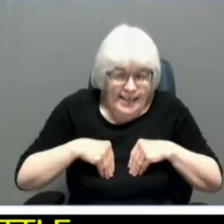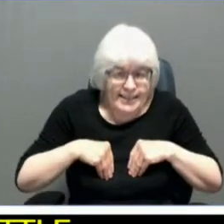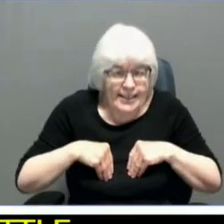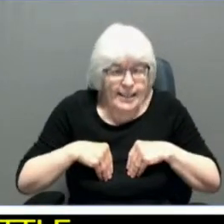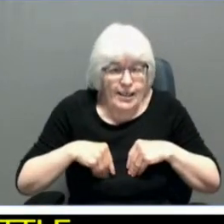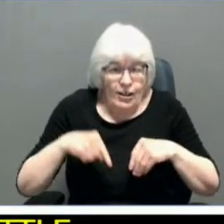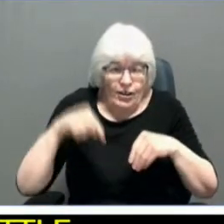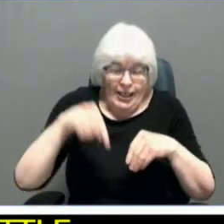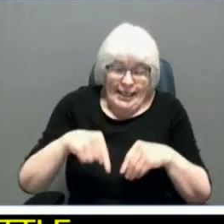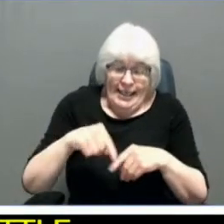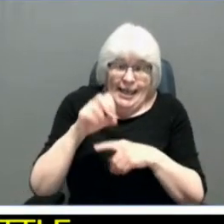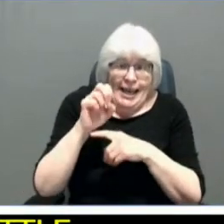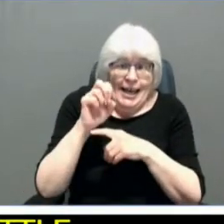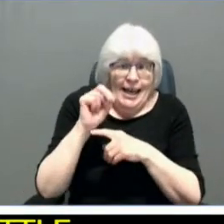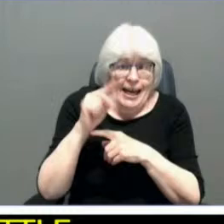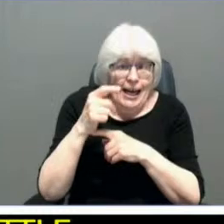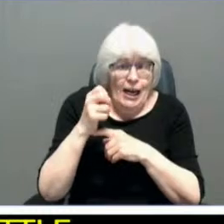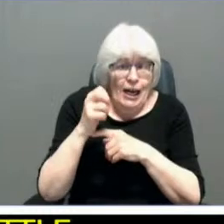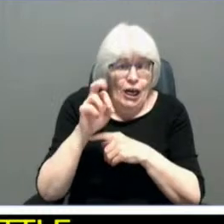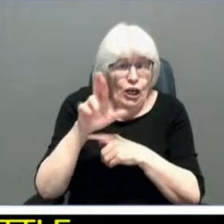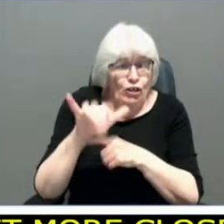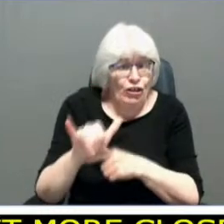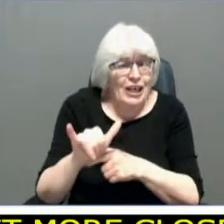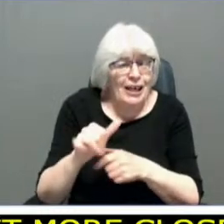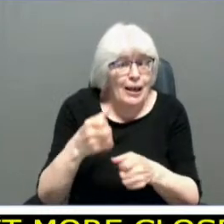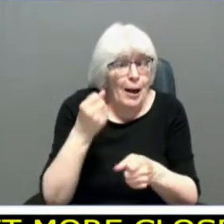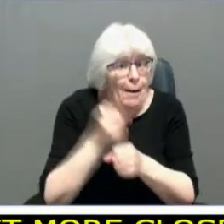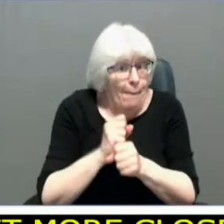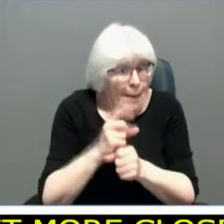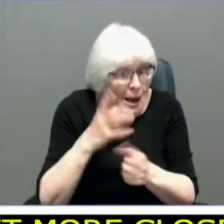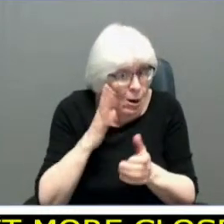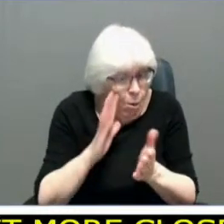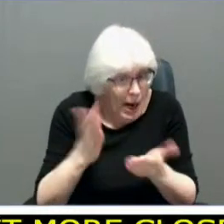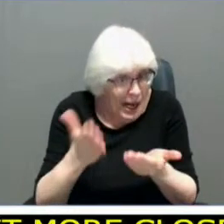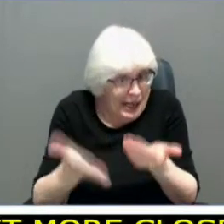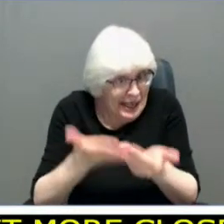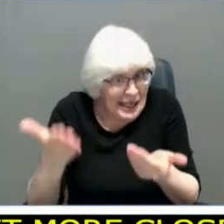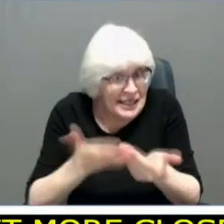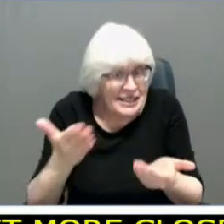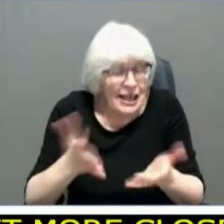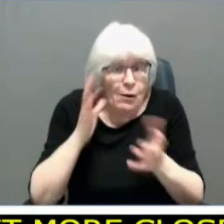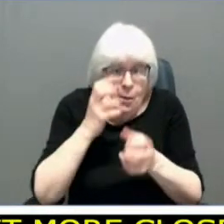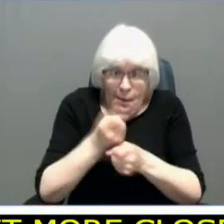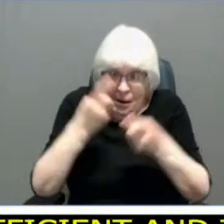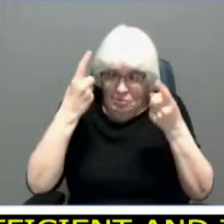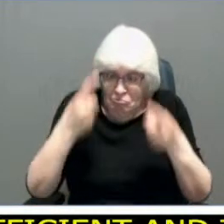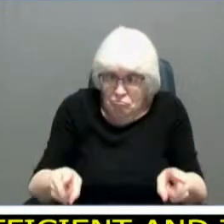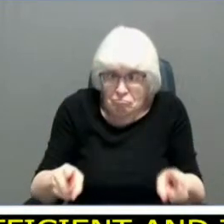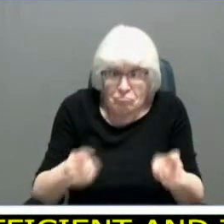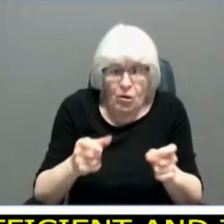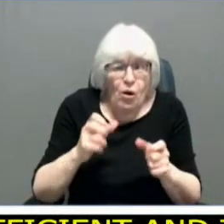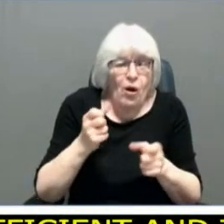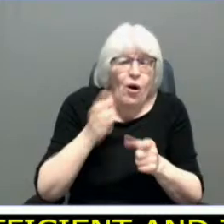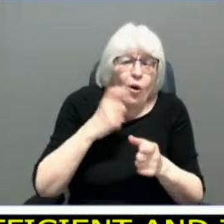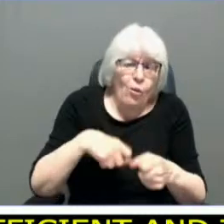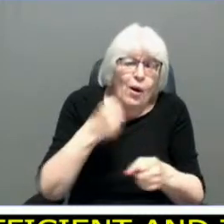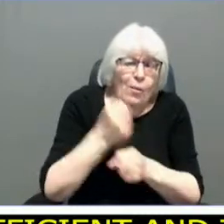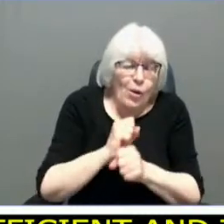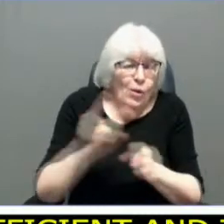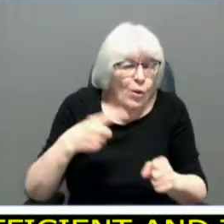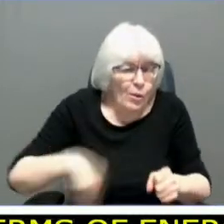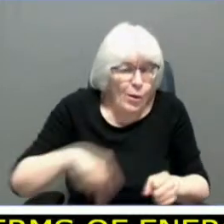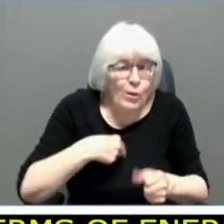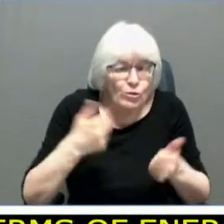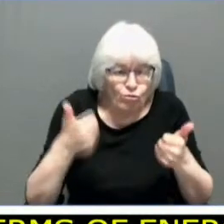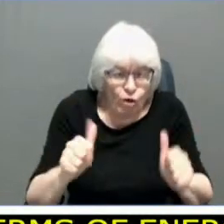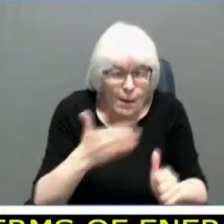to make life a little easier. So, but it's a big issue, and we'll continue to try to help to the best we can. And one of the most difficult